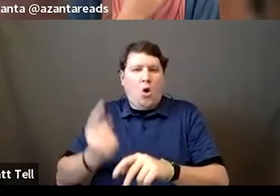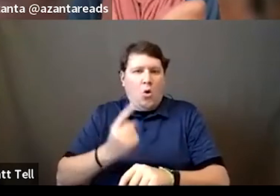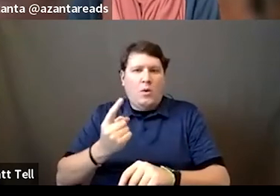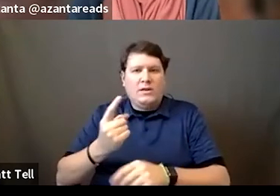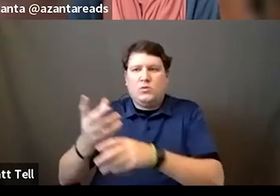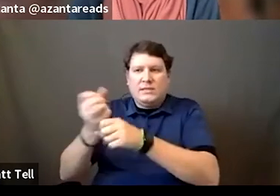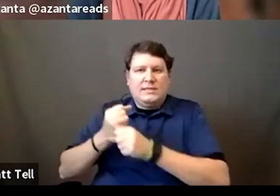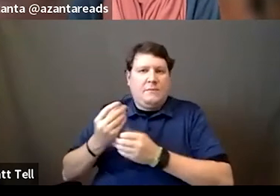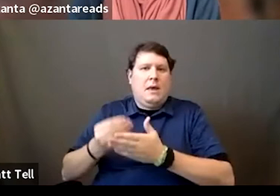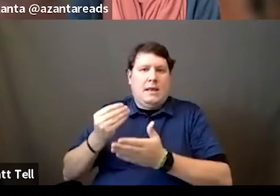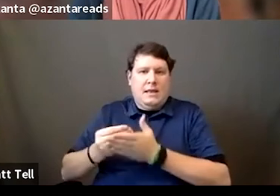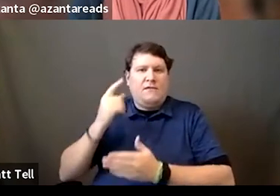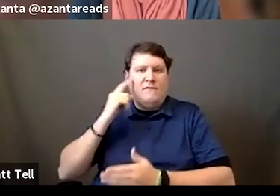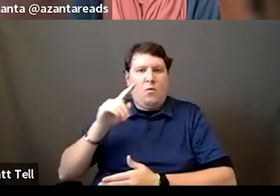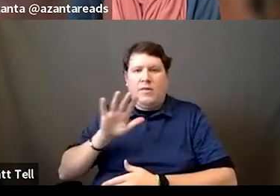stuff.